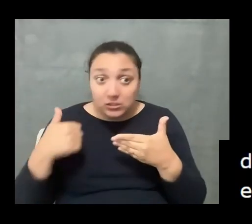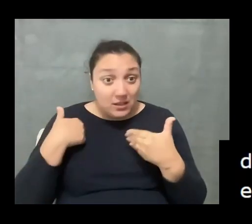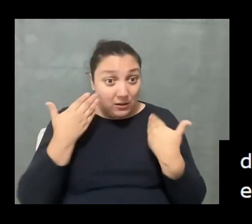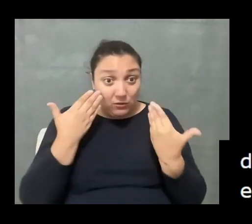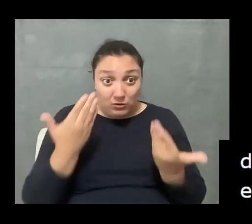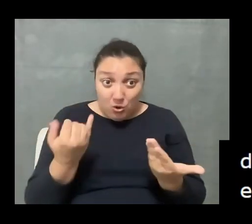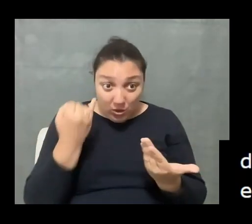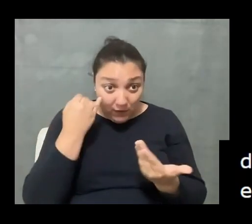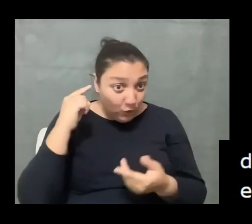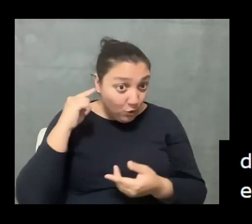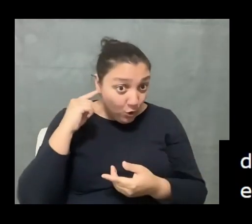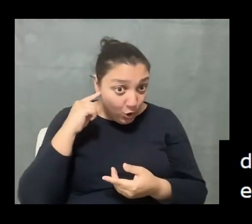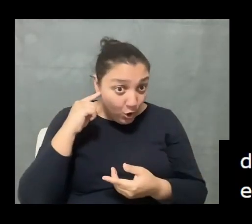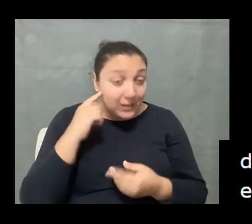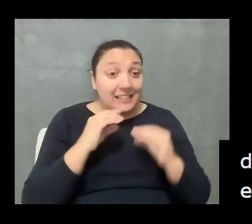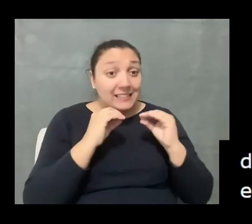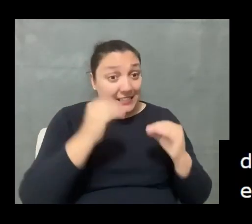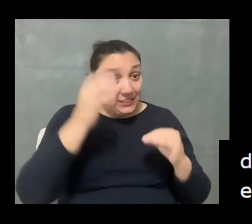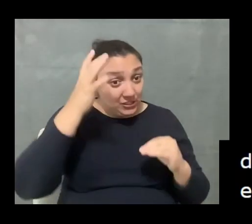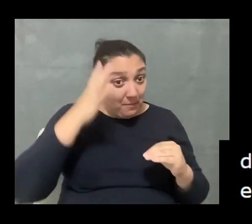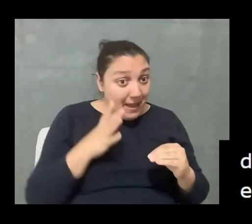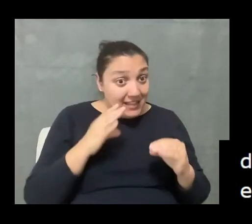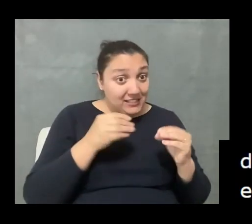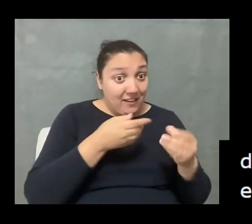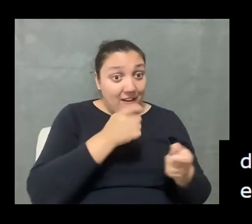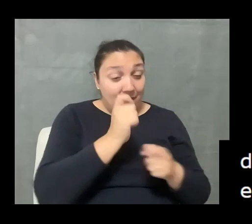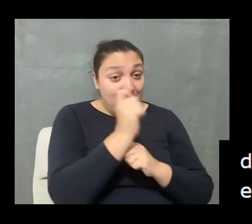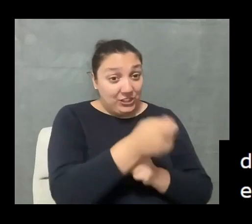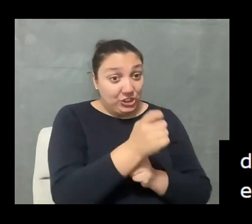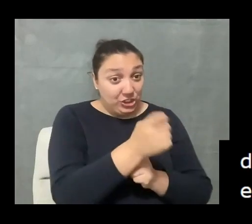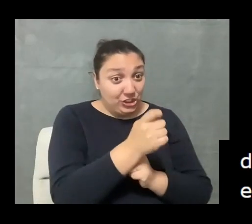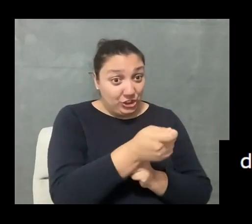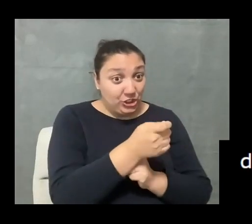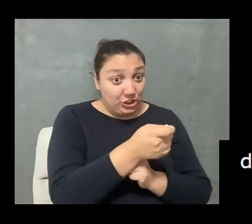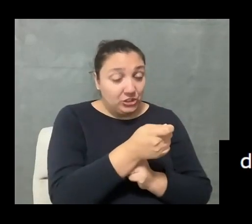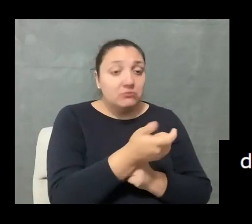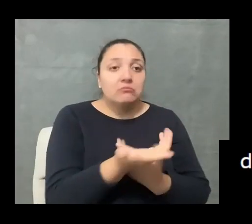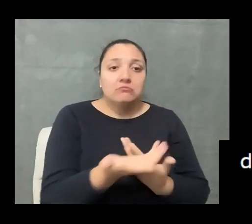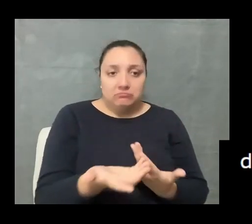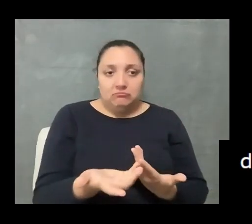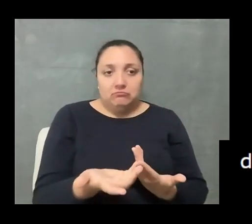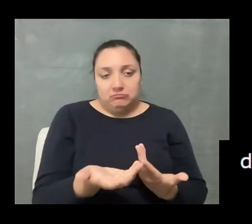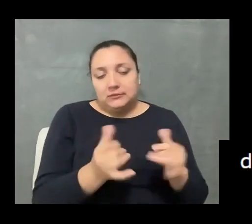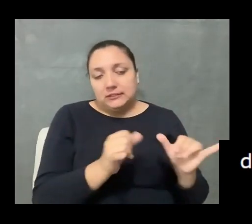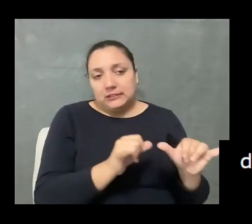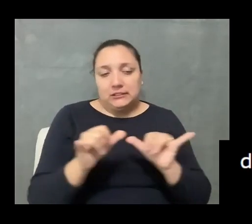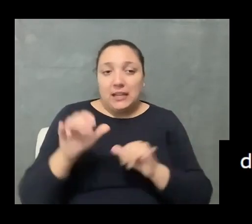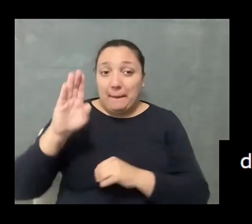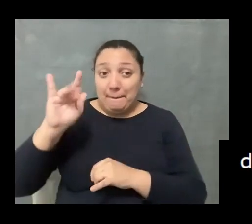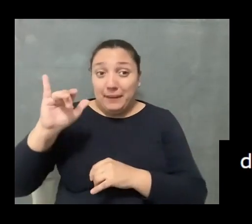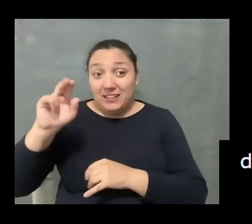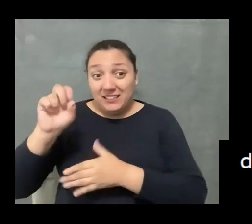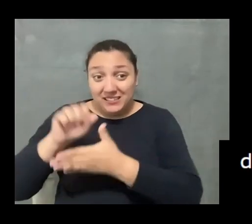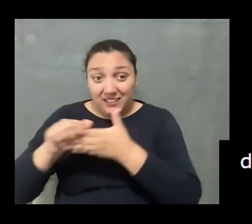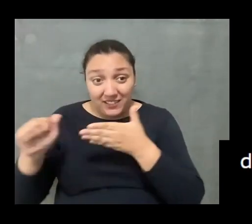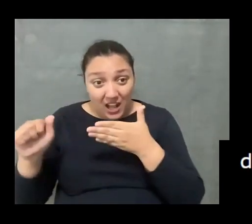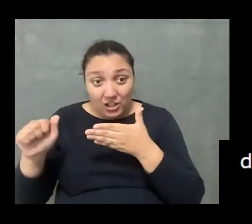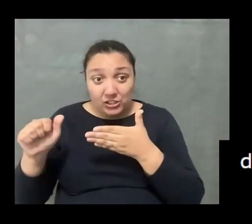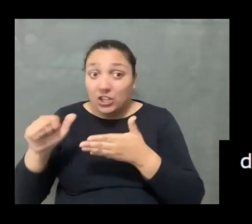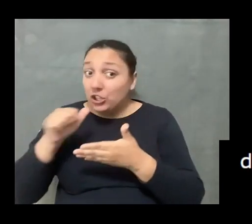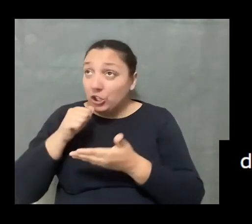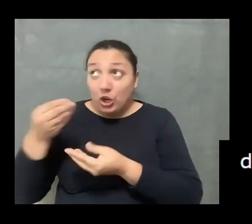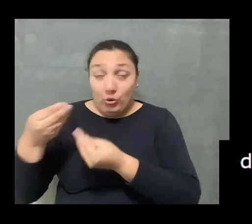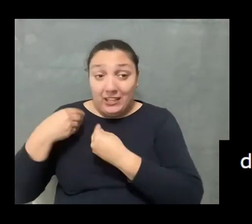expression of teach a man to fish. So kind of that, when you're talking about billions of dollars, you're not really doing a fish, you're doing more like a